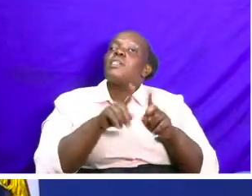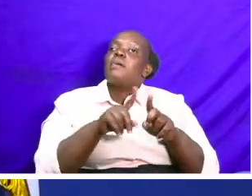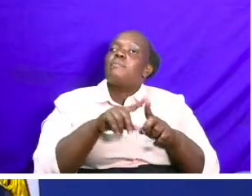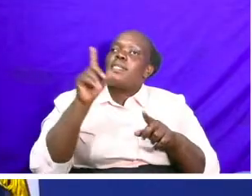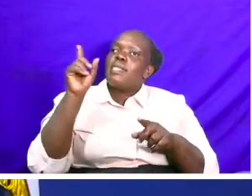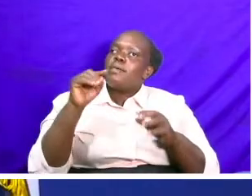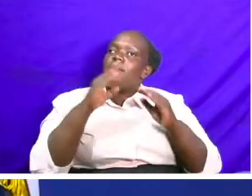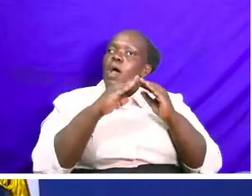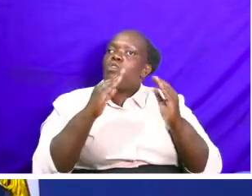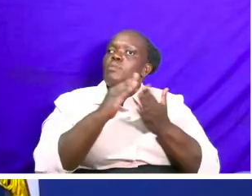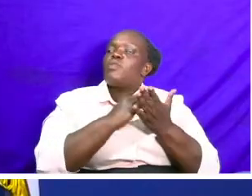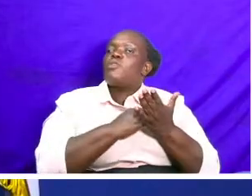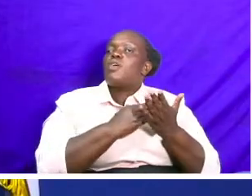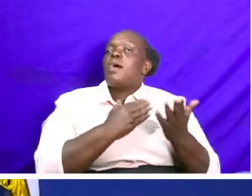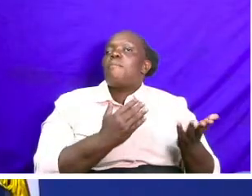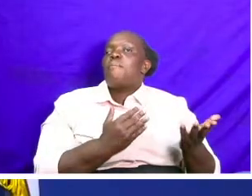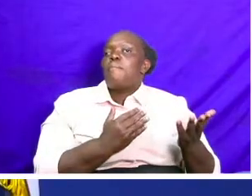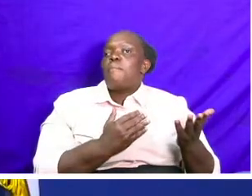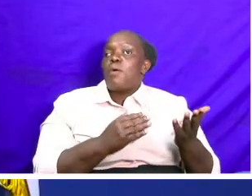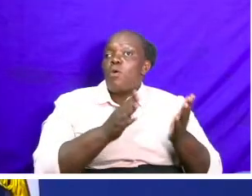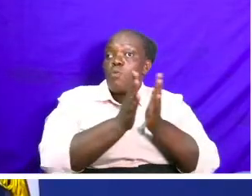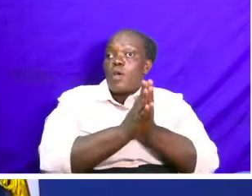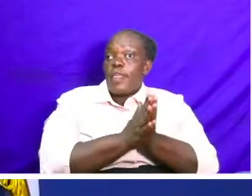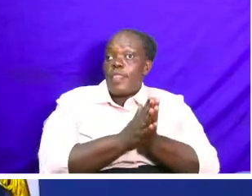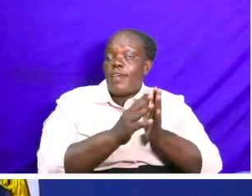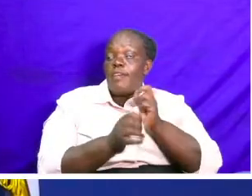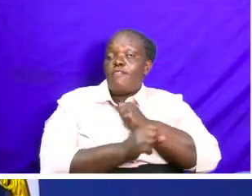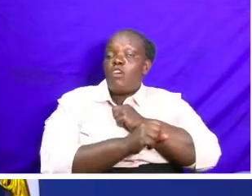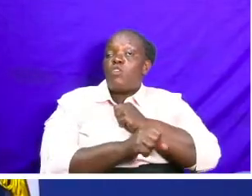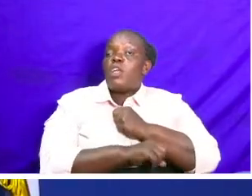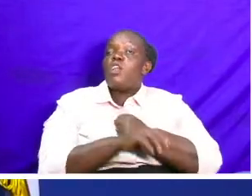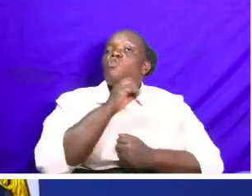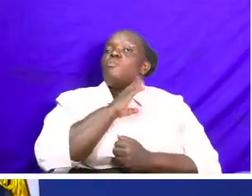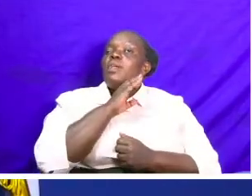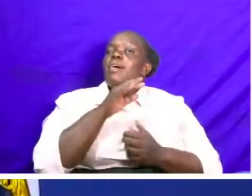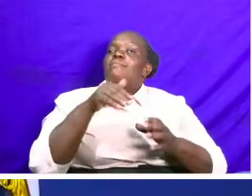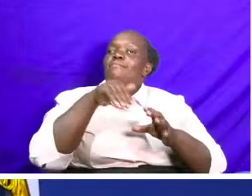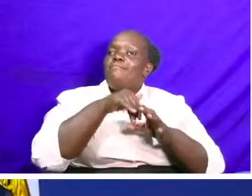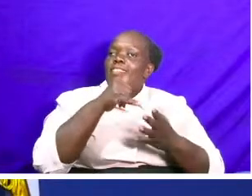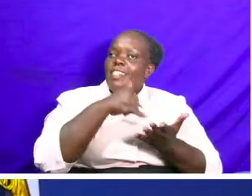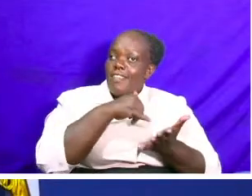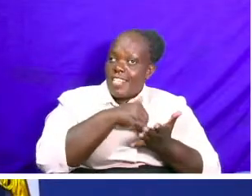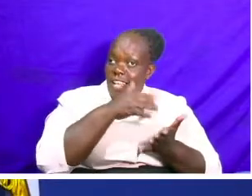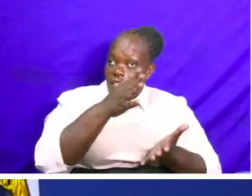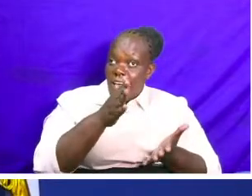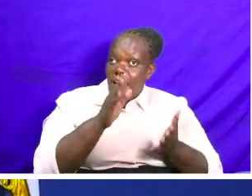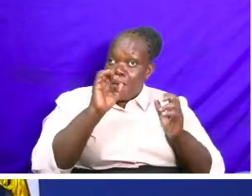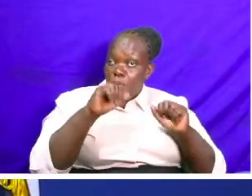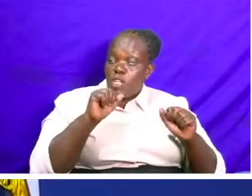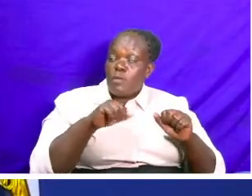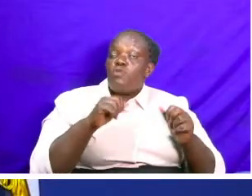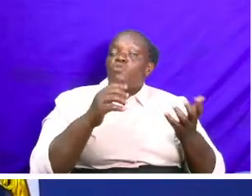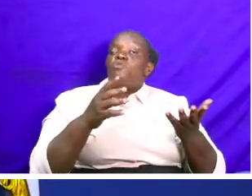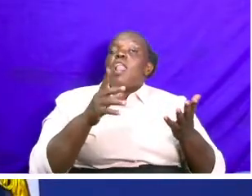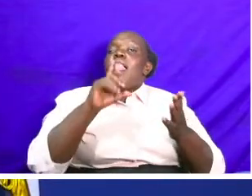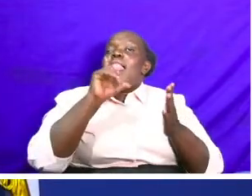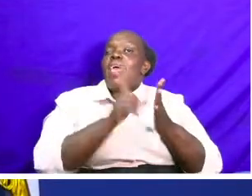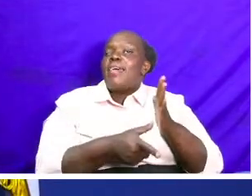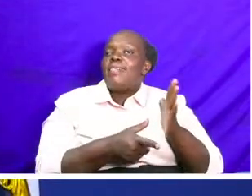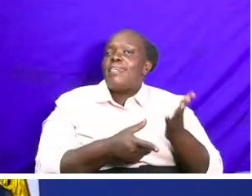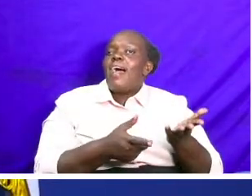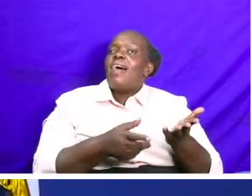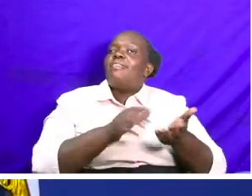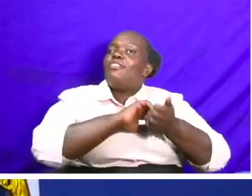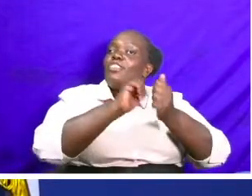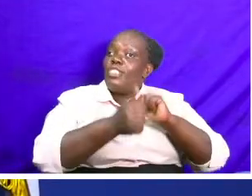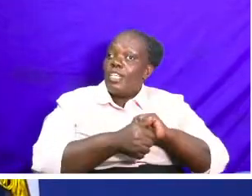Housing Program, AHP, with unfounded claims that investments may be forfeited following a change